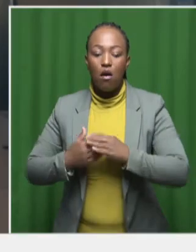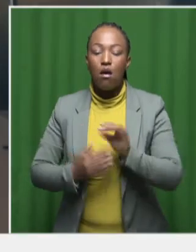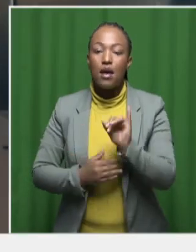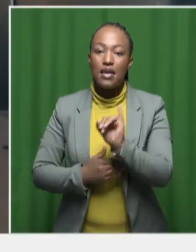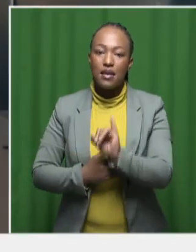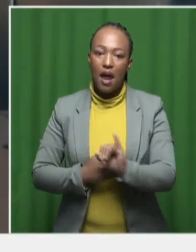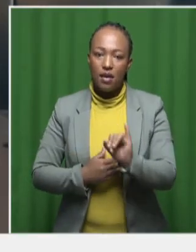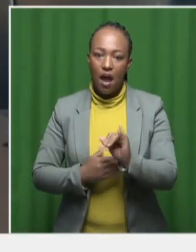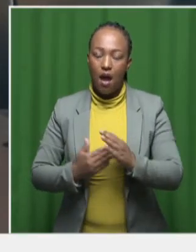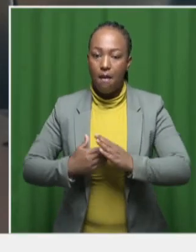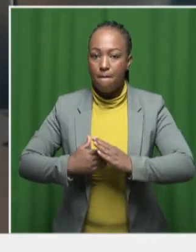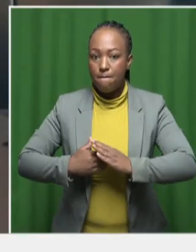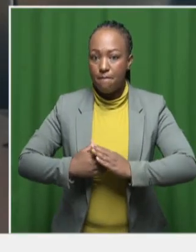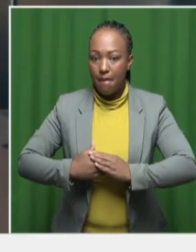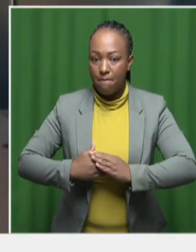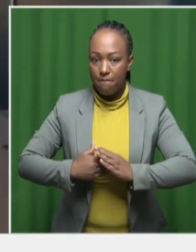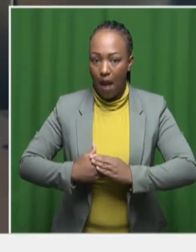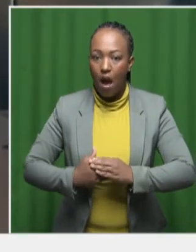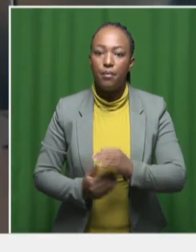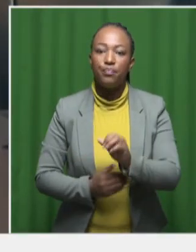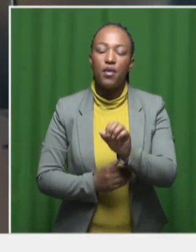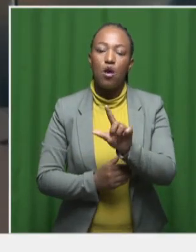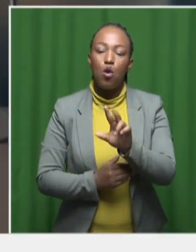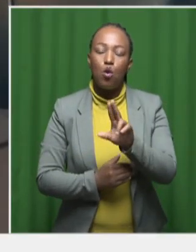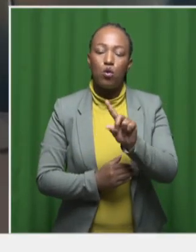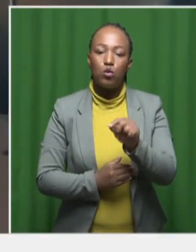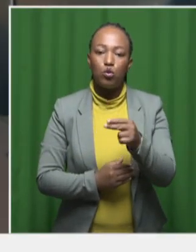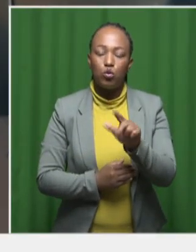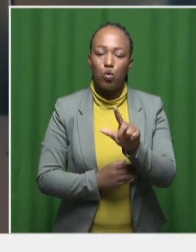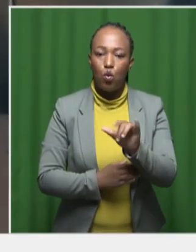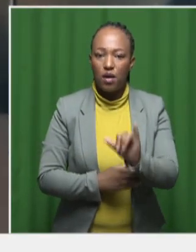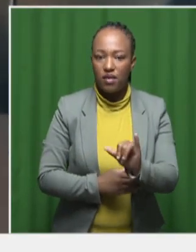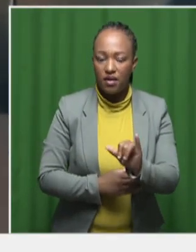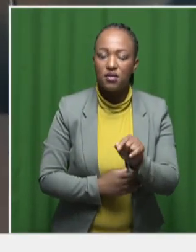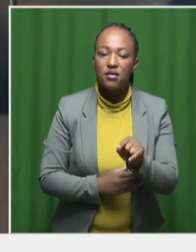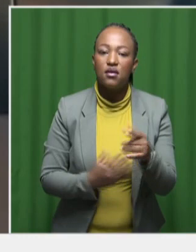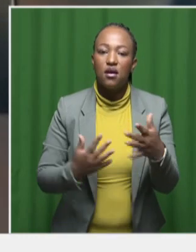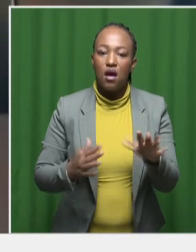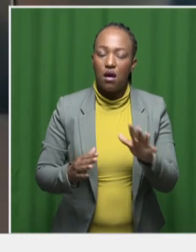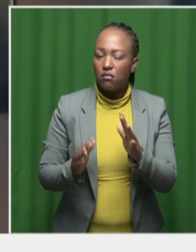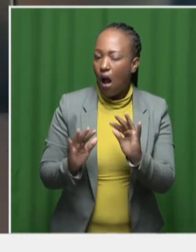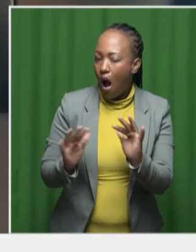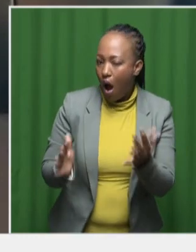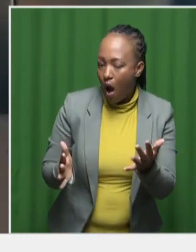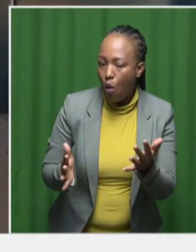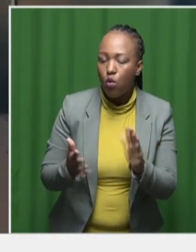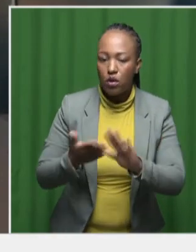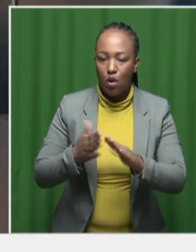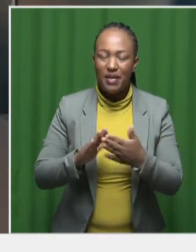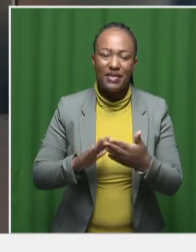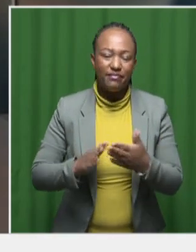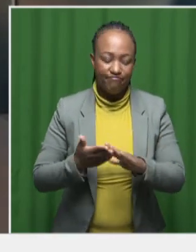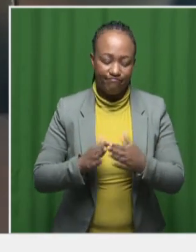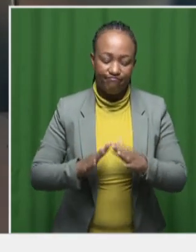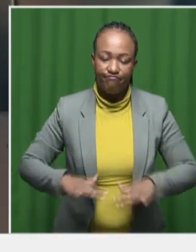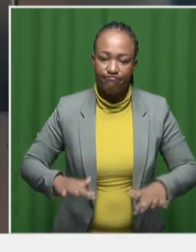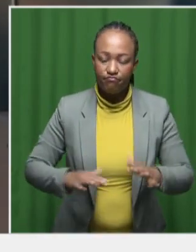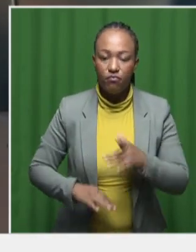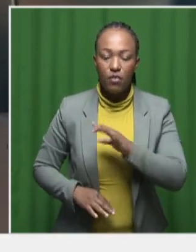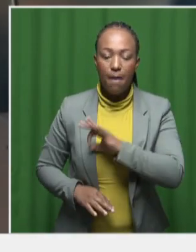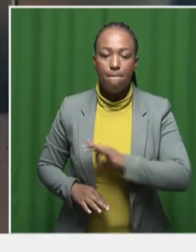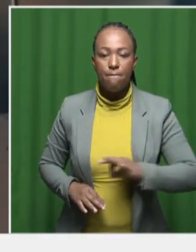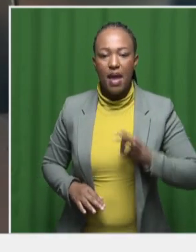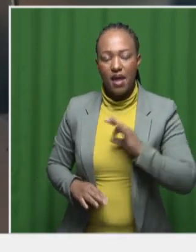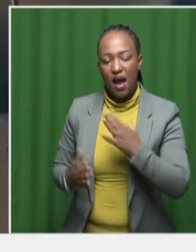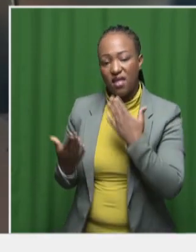Luthuli, who is in a community and is talking to us about how things are in that community. Mayor, firstly, thank you very much